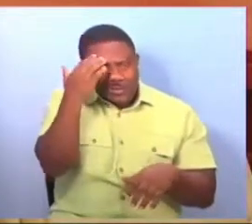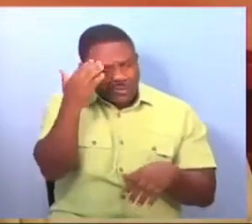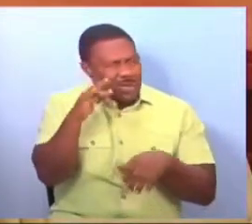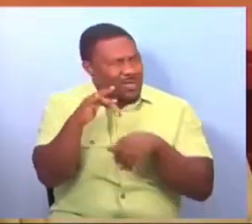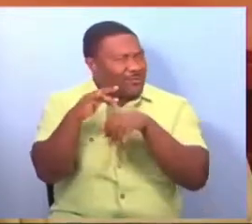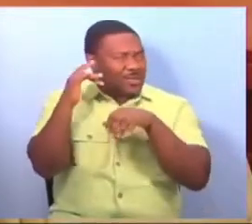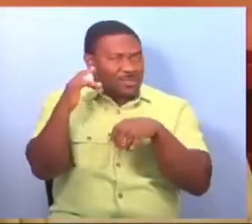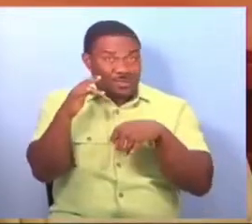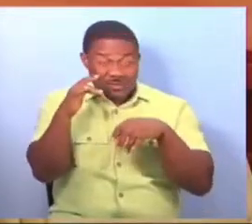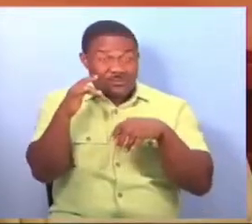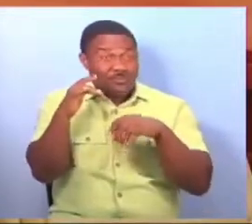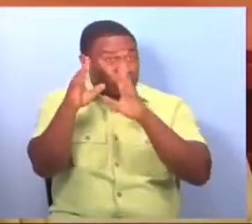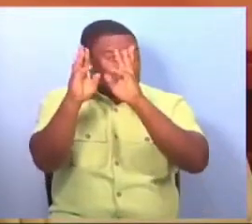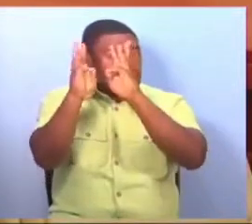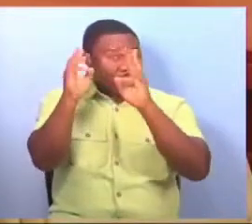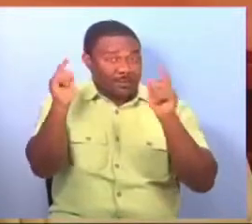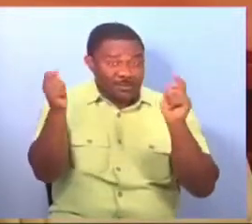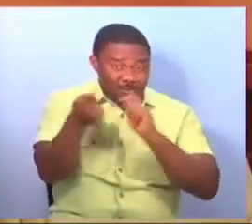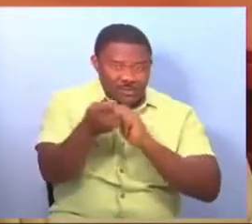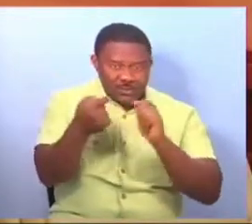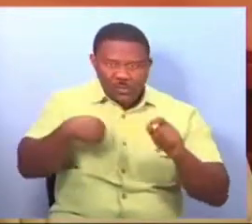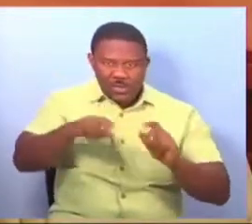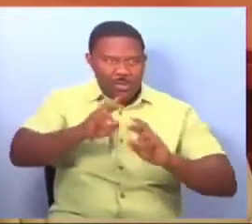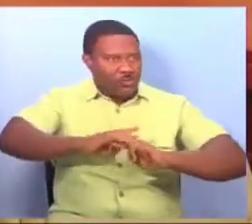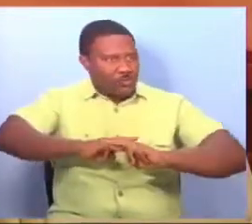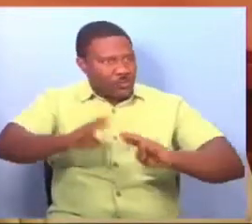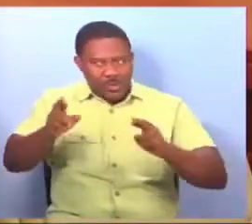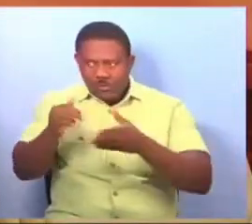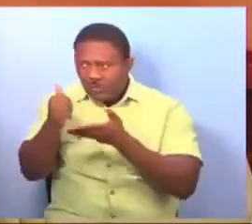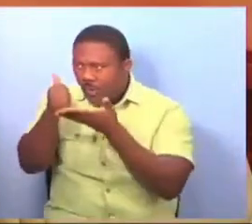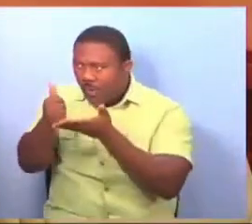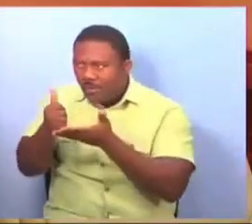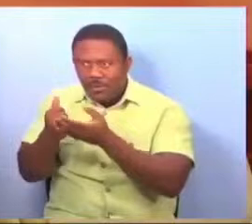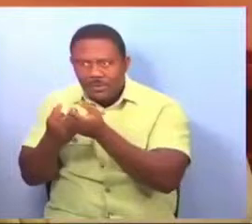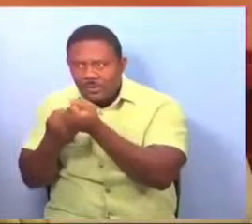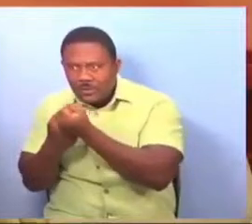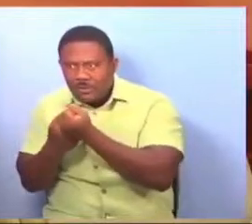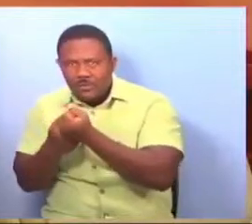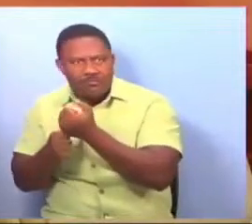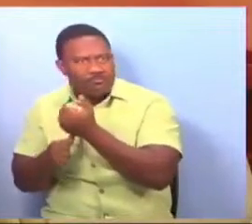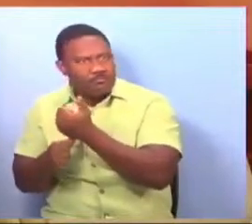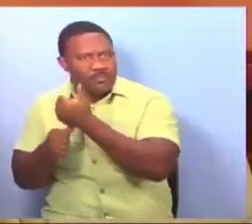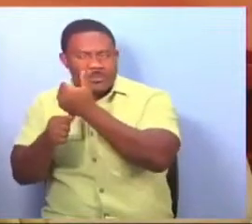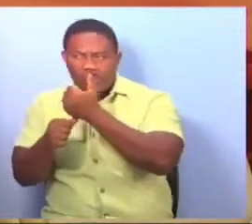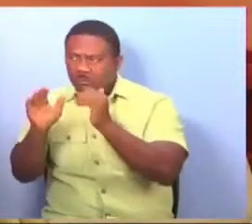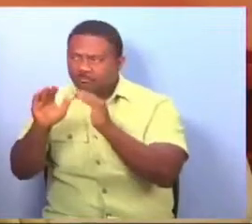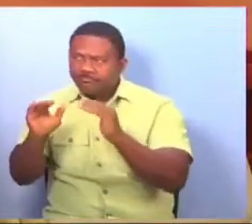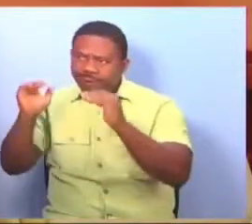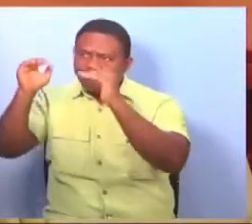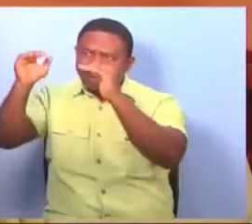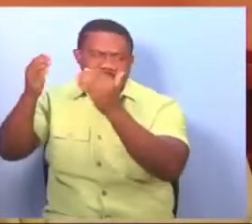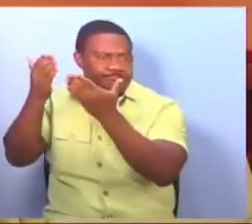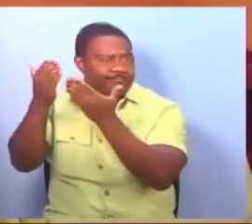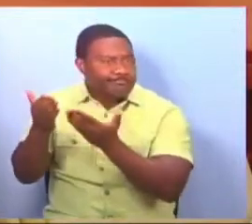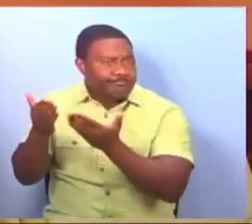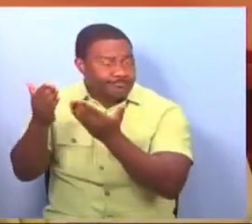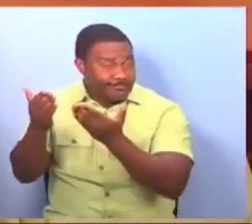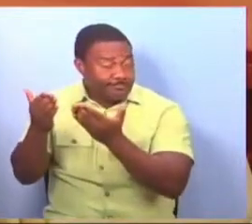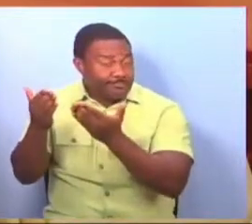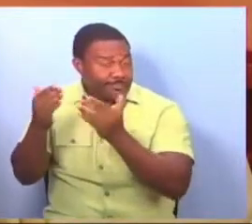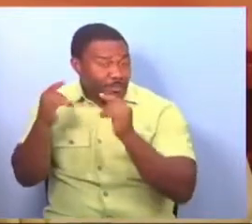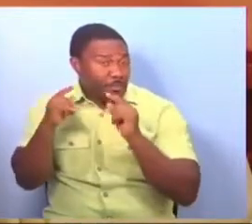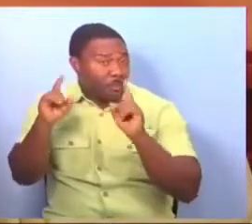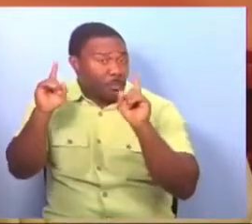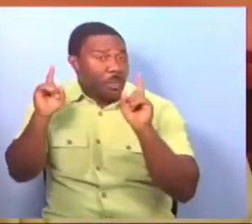we are more than prepared to assist in any way to see that the purpose for his appointment is yielded a